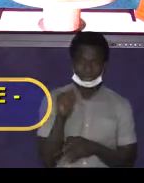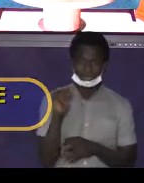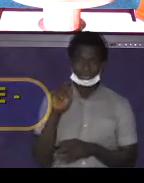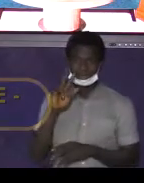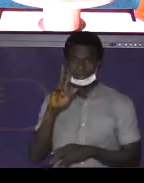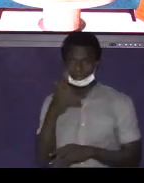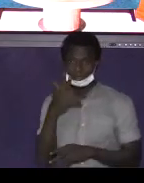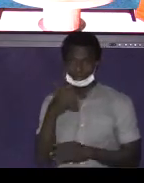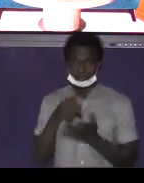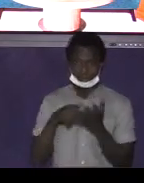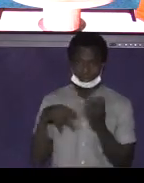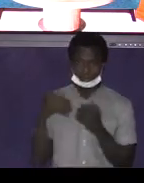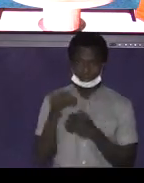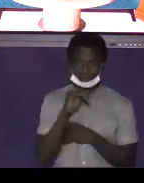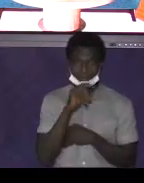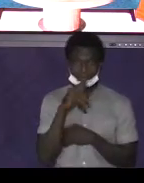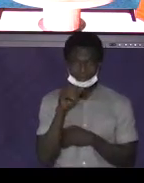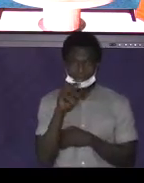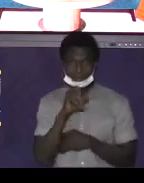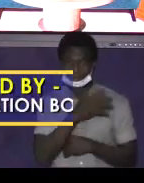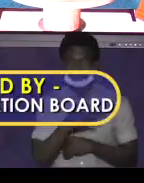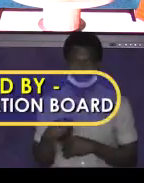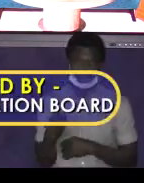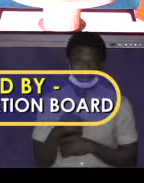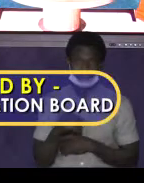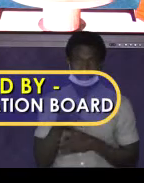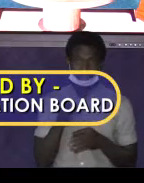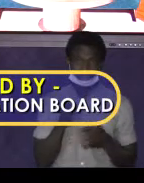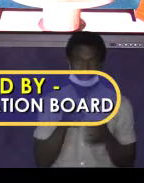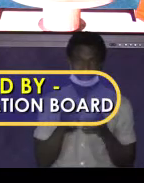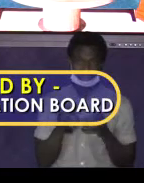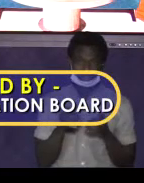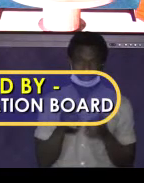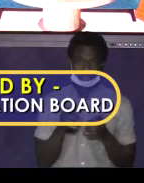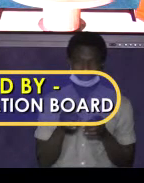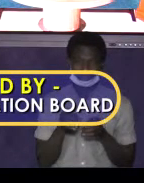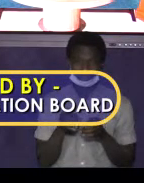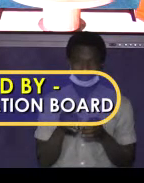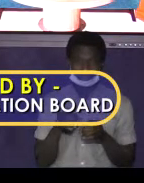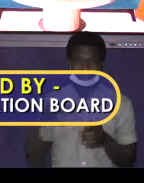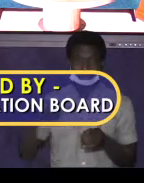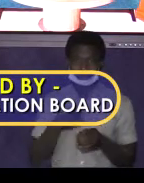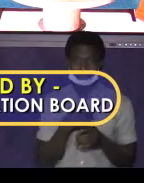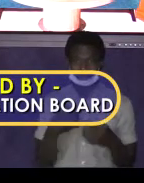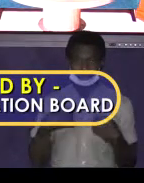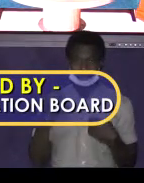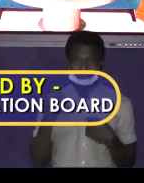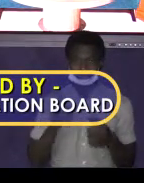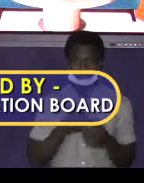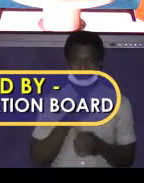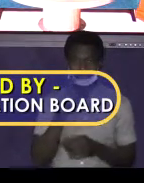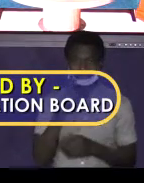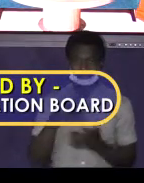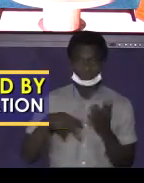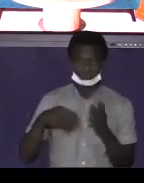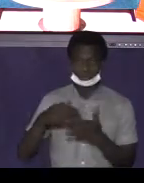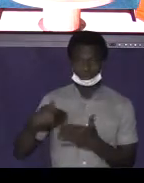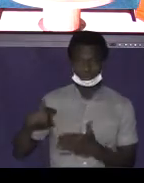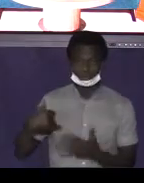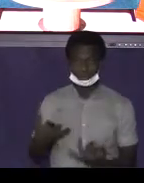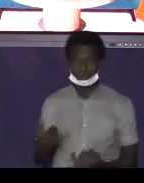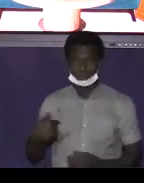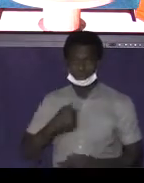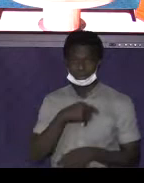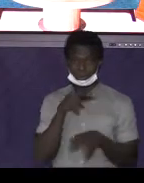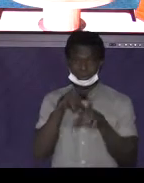part of our idioms and idiomatic expressions. We had the first two parts before now. So